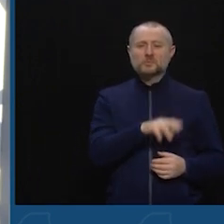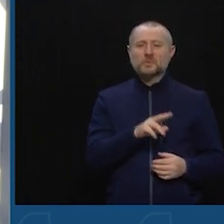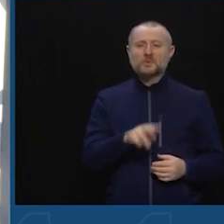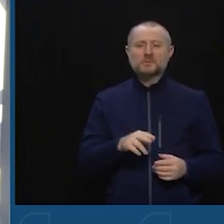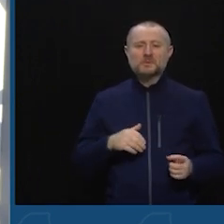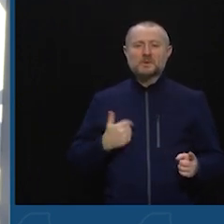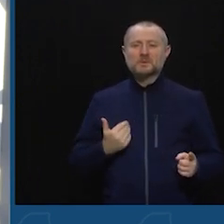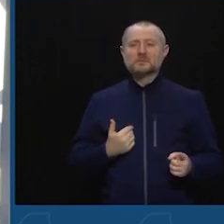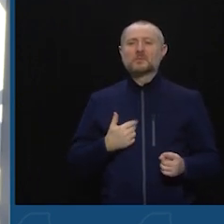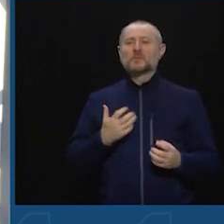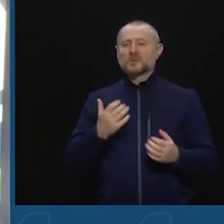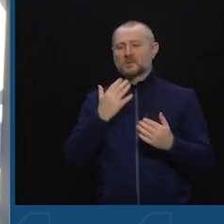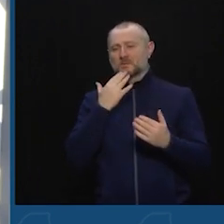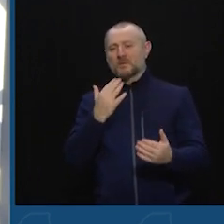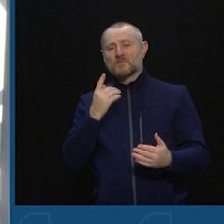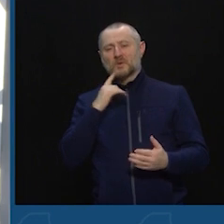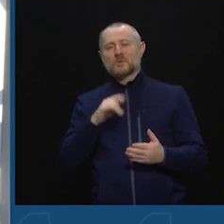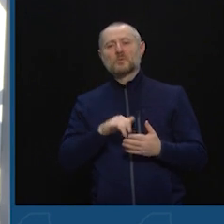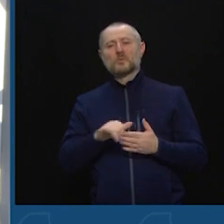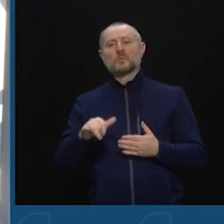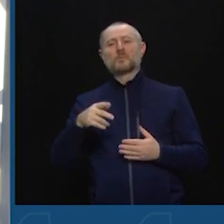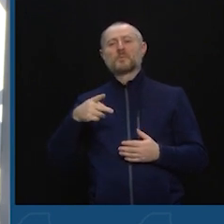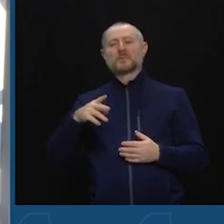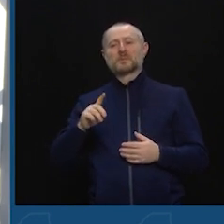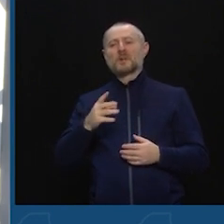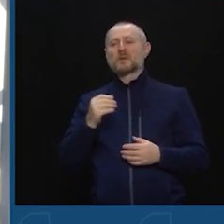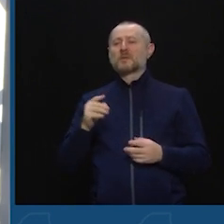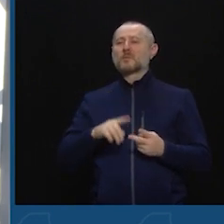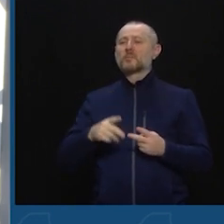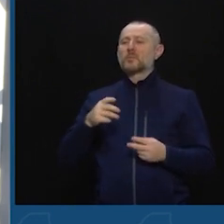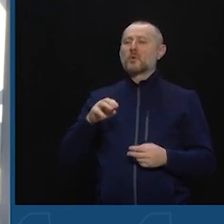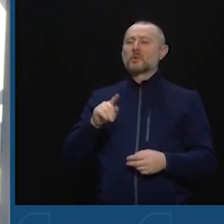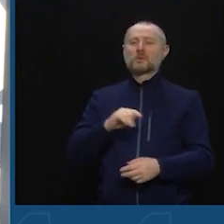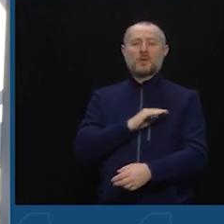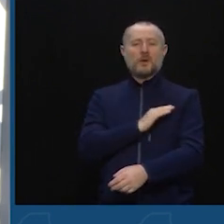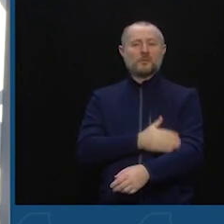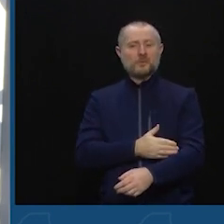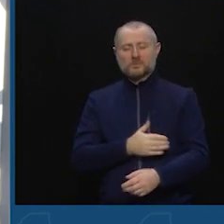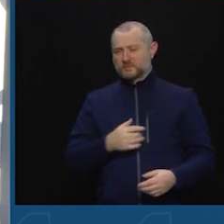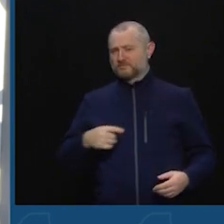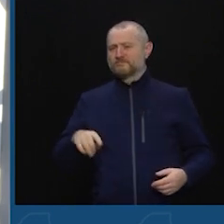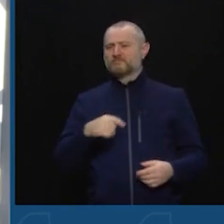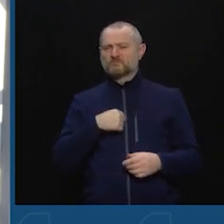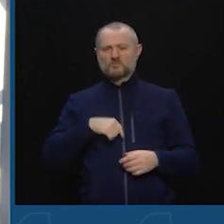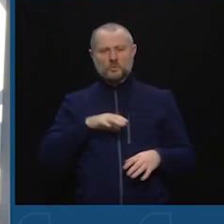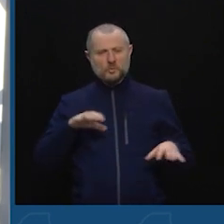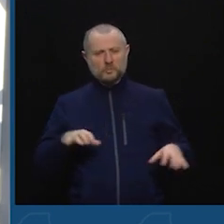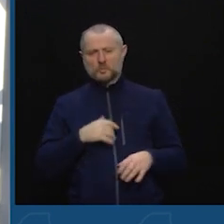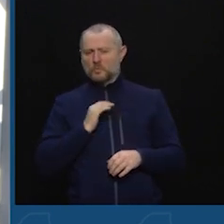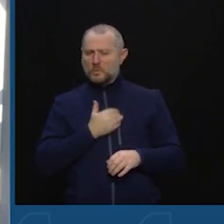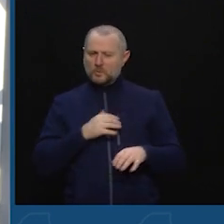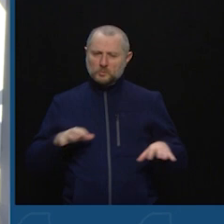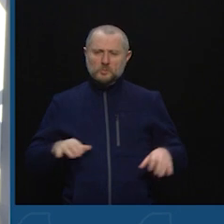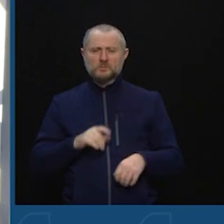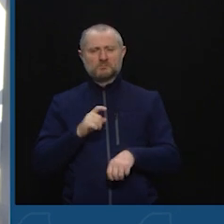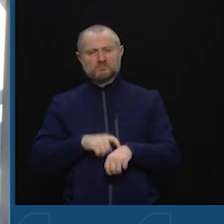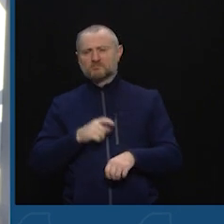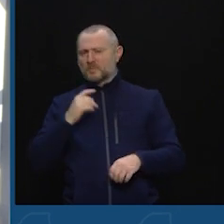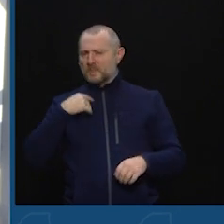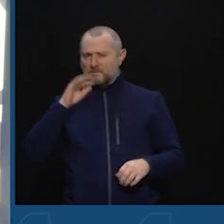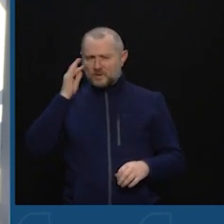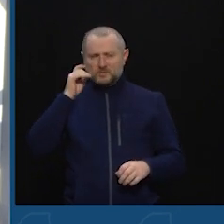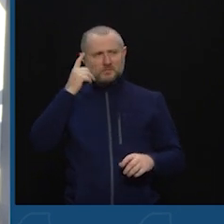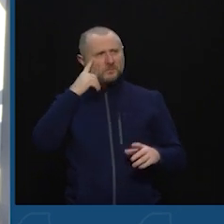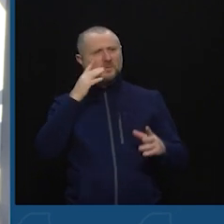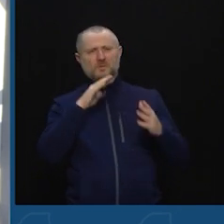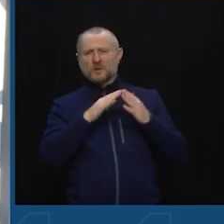Police Department and Port Authority. We're doing our job. It's time for the federal government and our partners and all over this country to